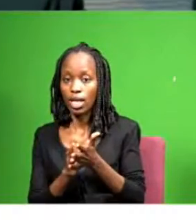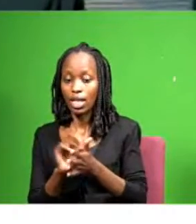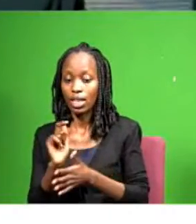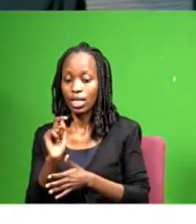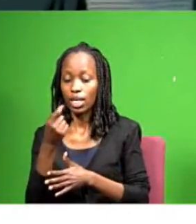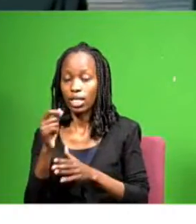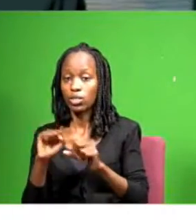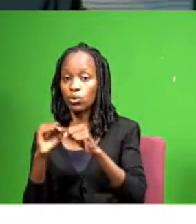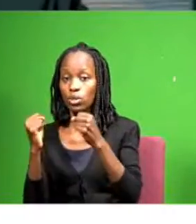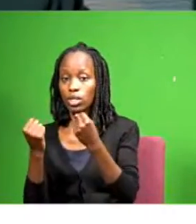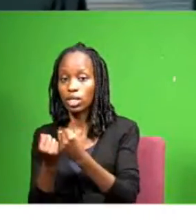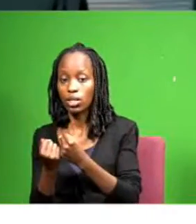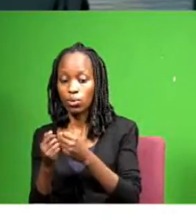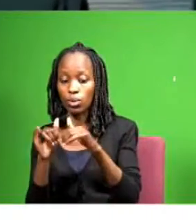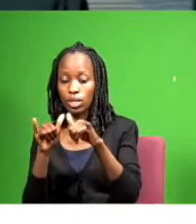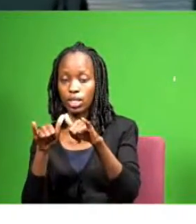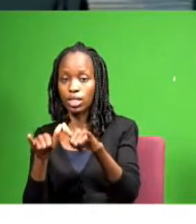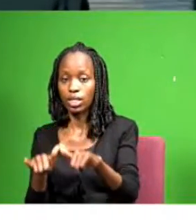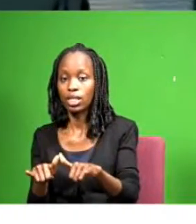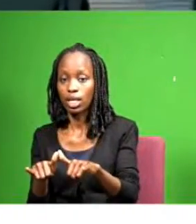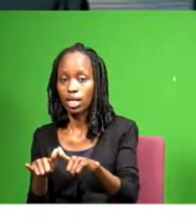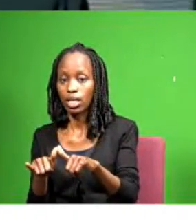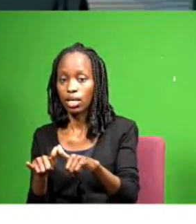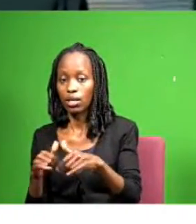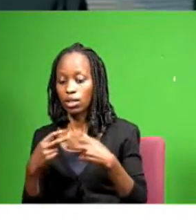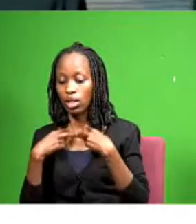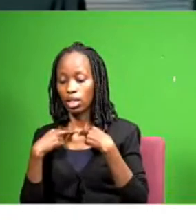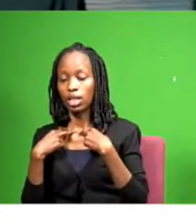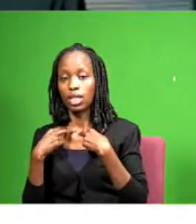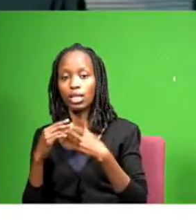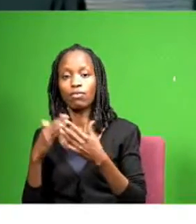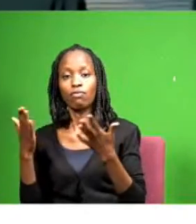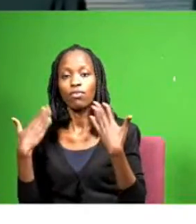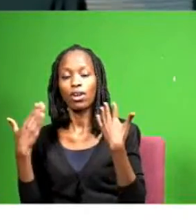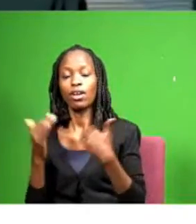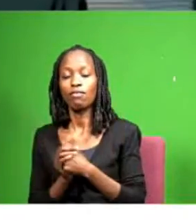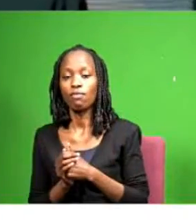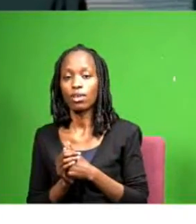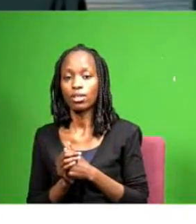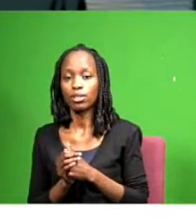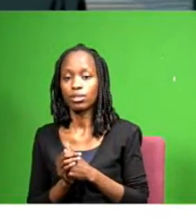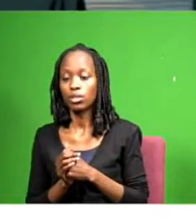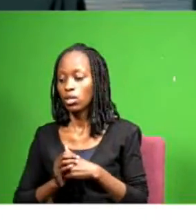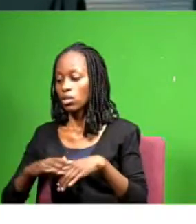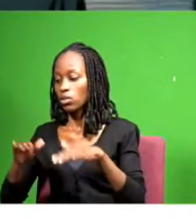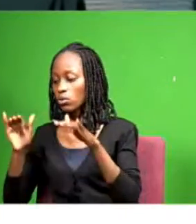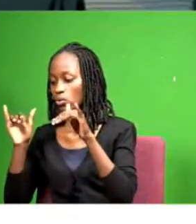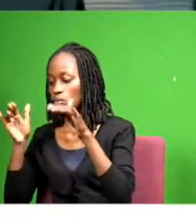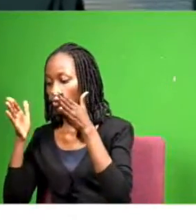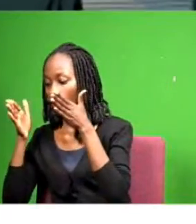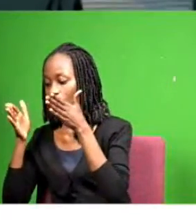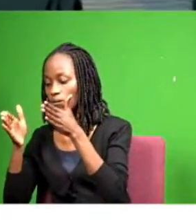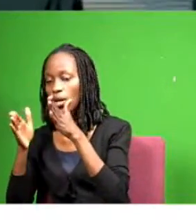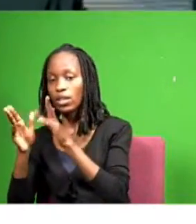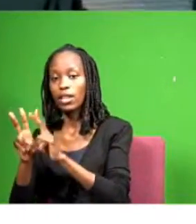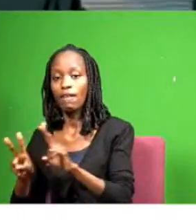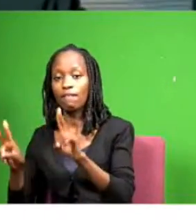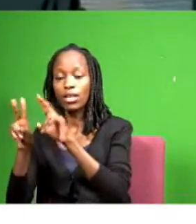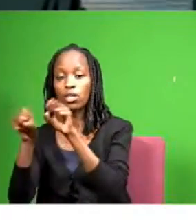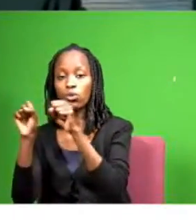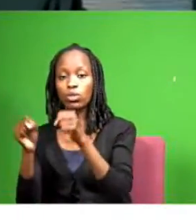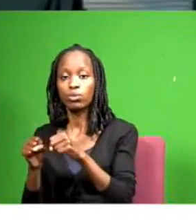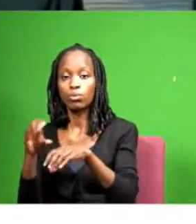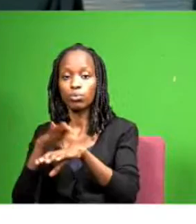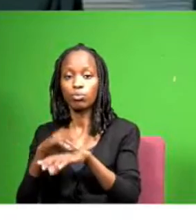society will remain static in its lifespan, so as to stick to the value system as obtained